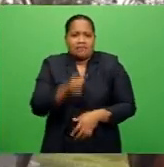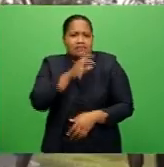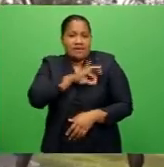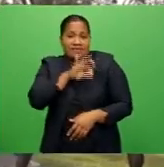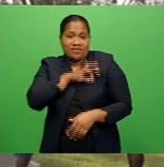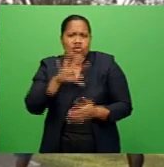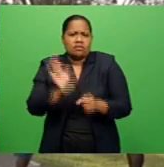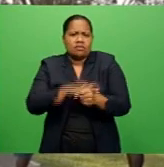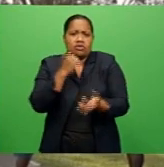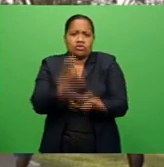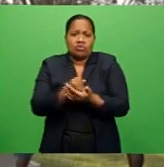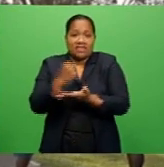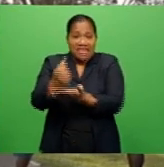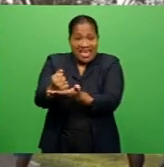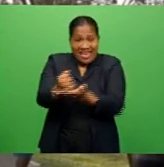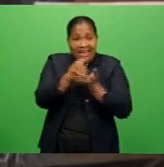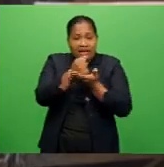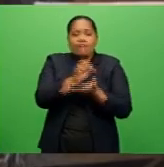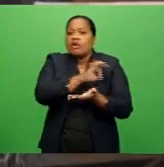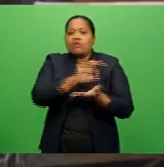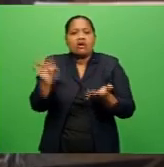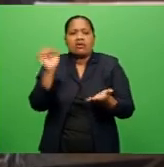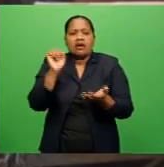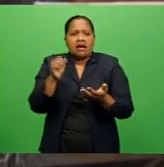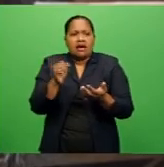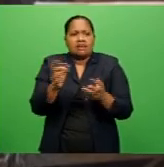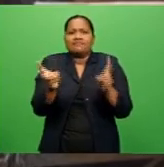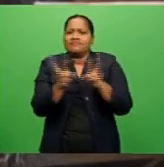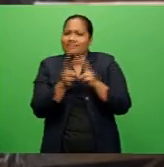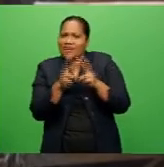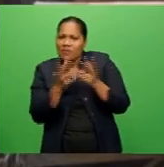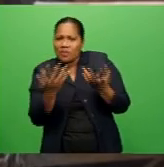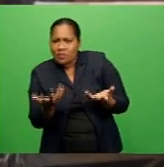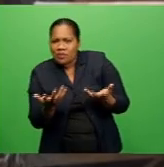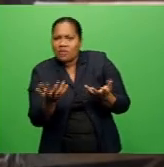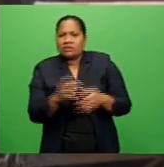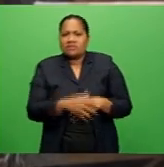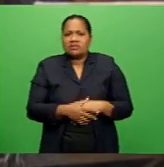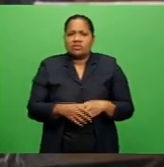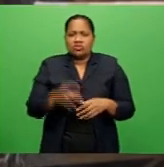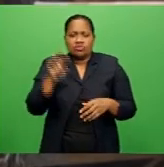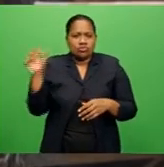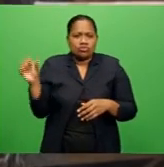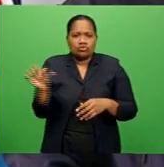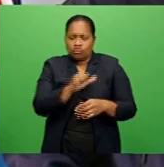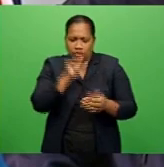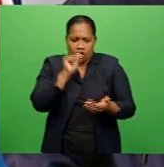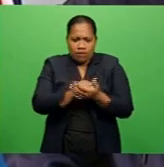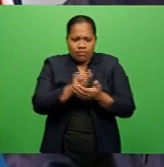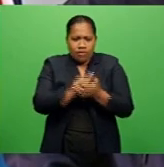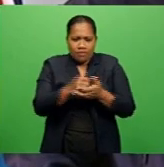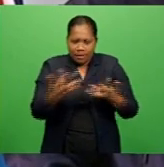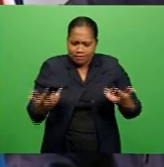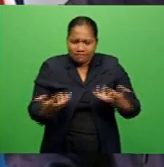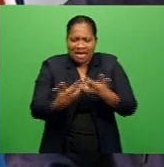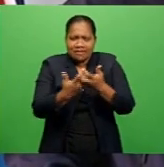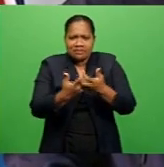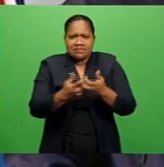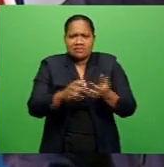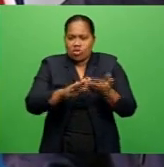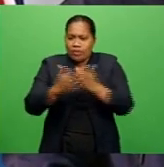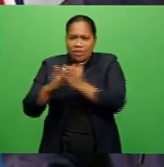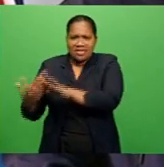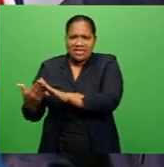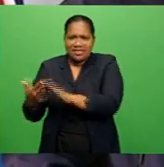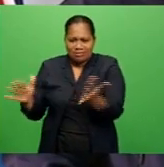not unnecessarily duplicated and the holistic needs of affected communities are met. Soko says being certified